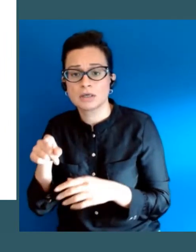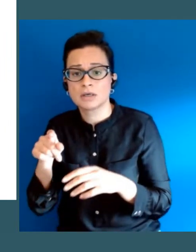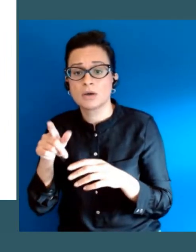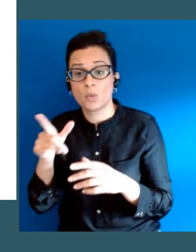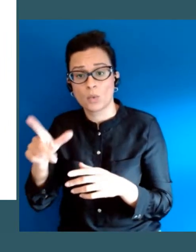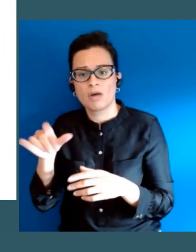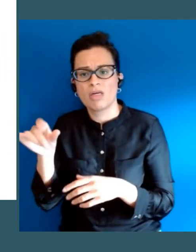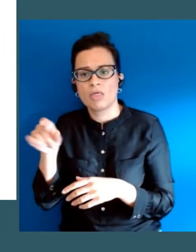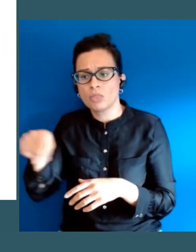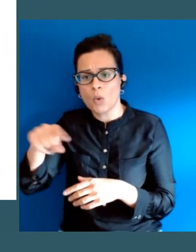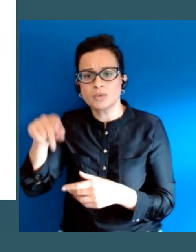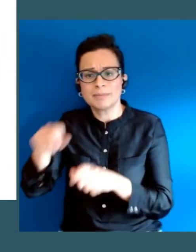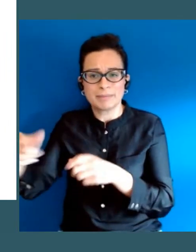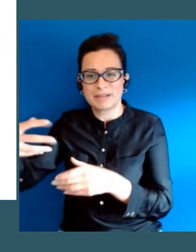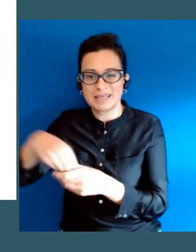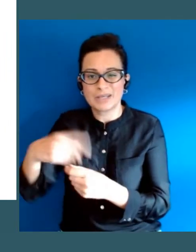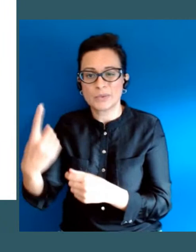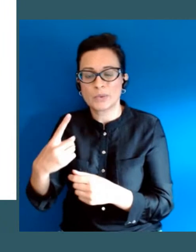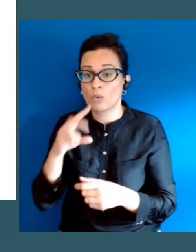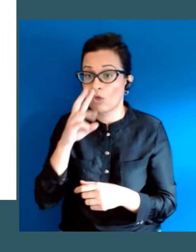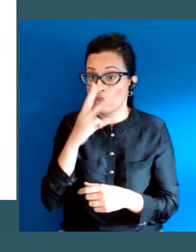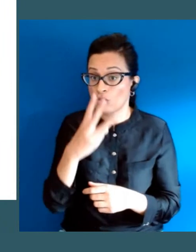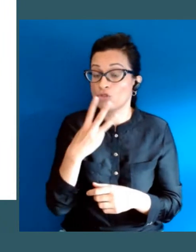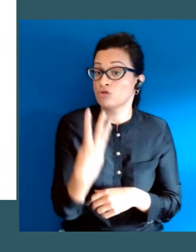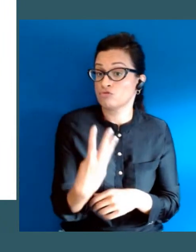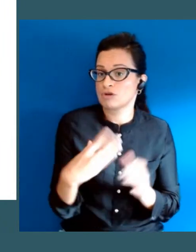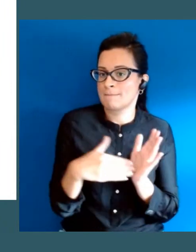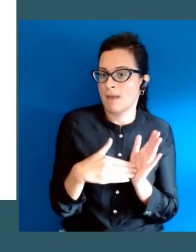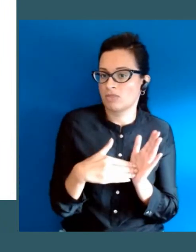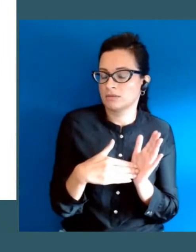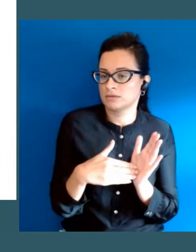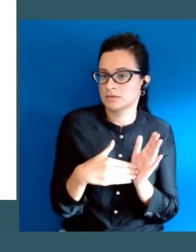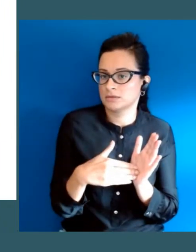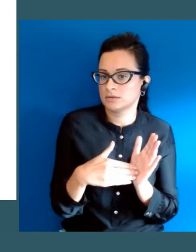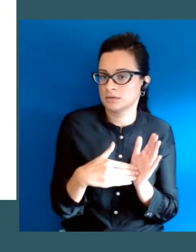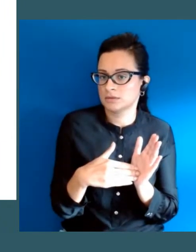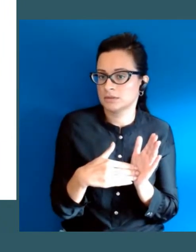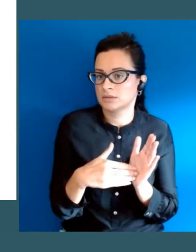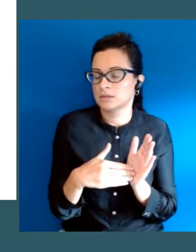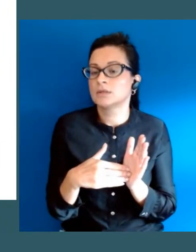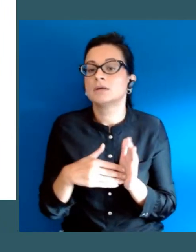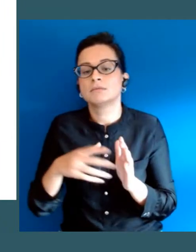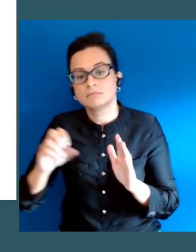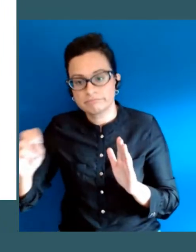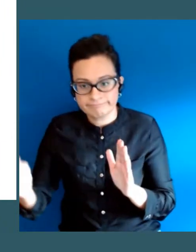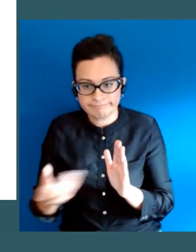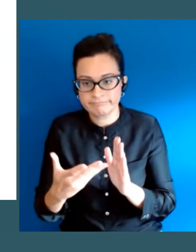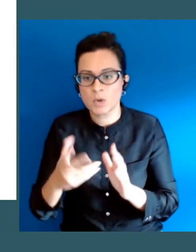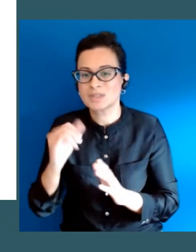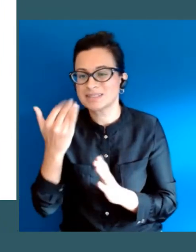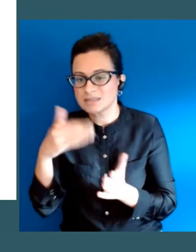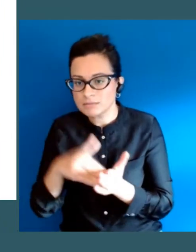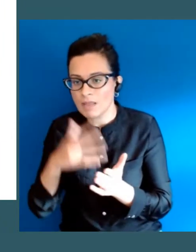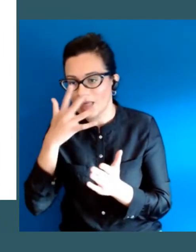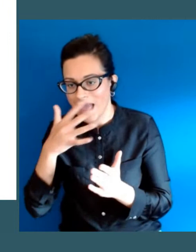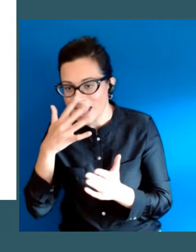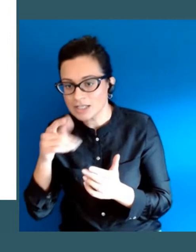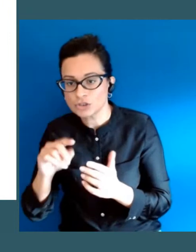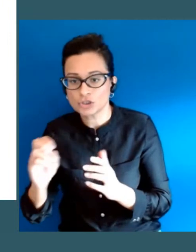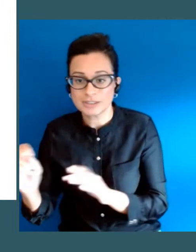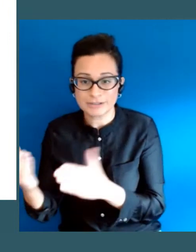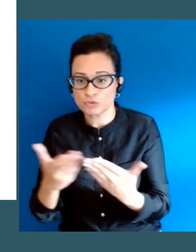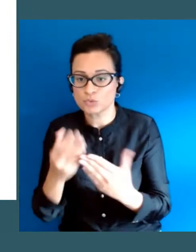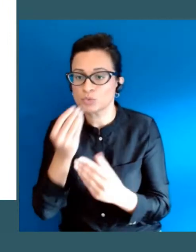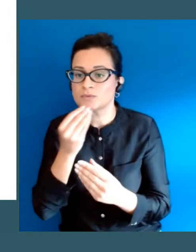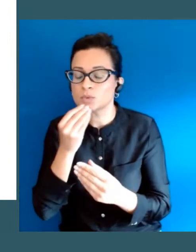infants at 3 months of age versus introduction of foods at 6 months of age, which would be the standard of